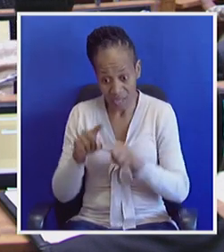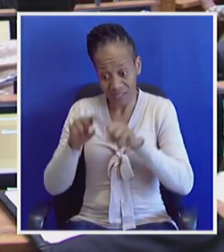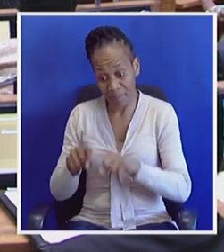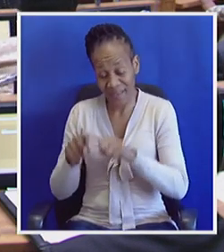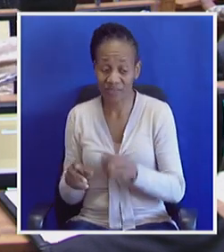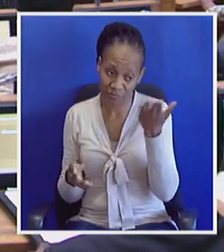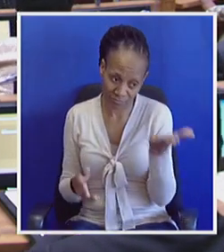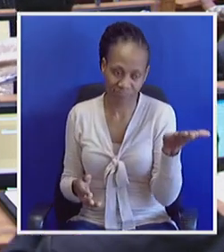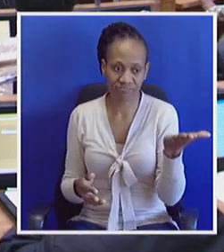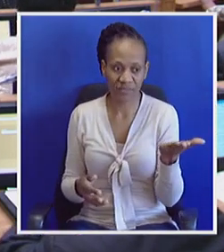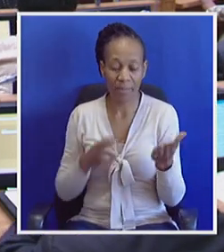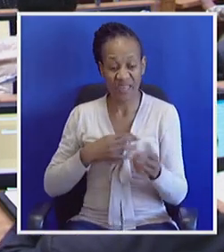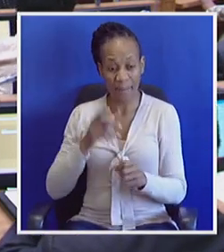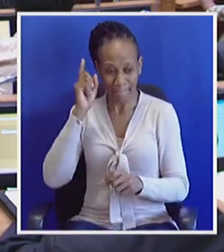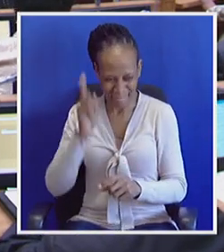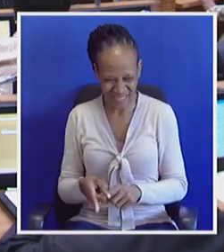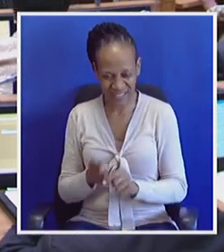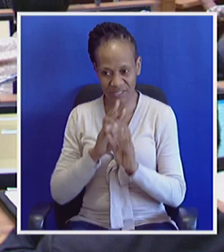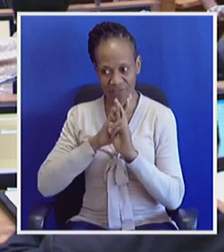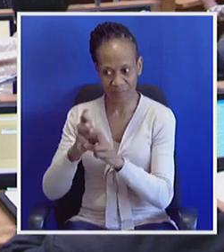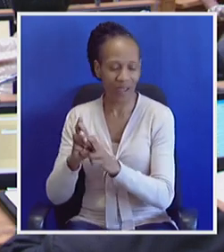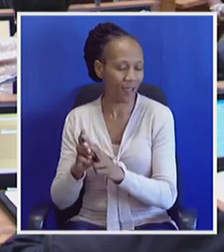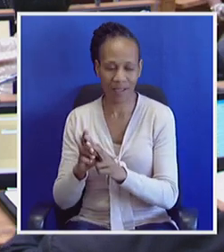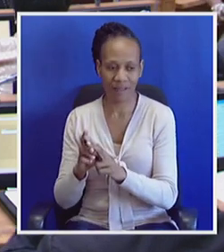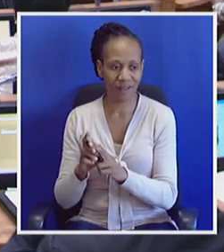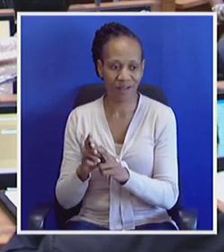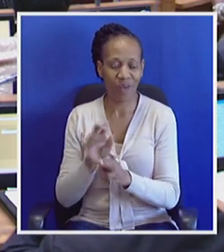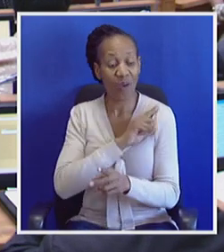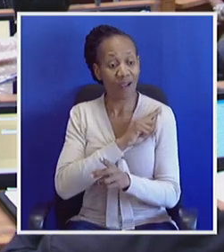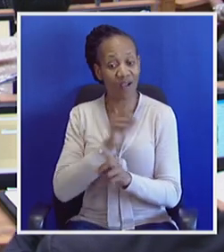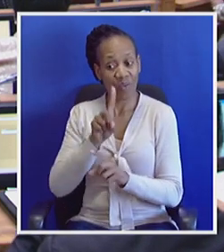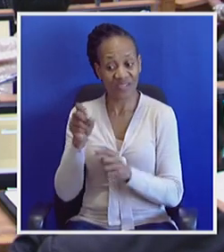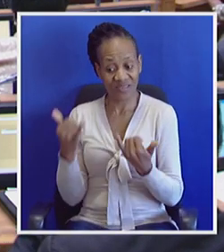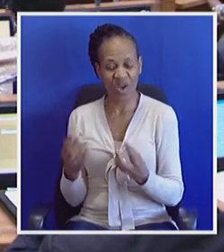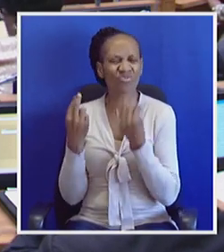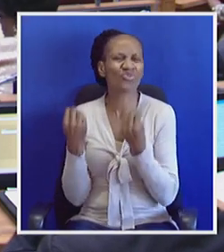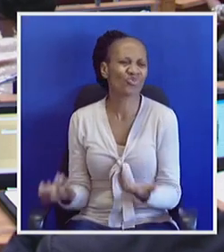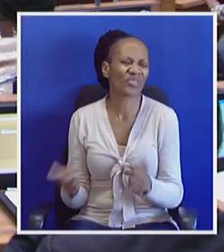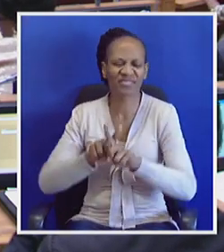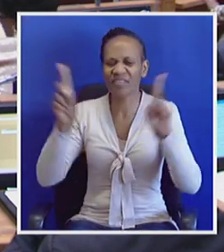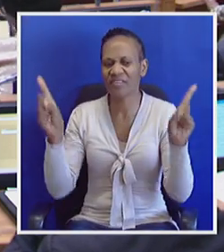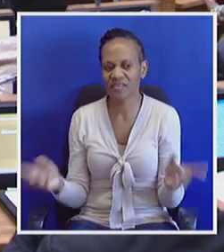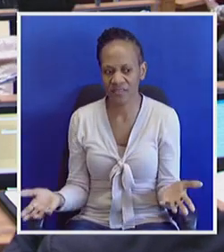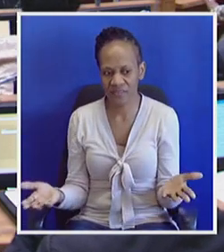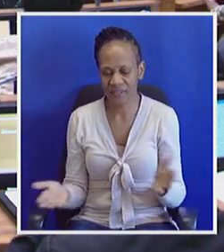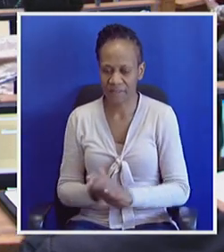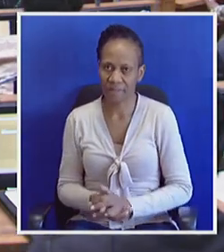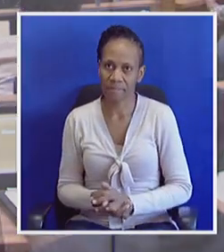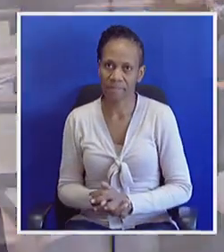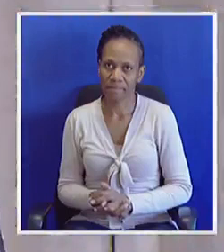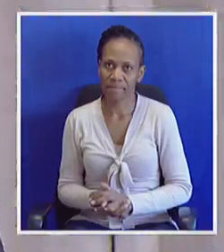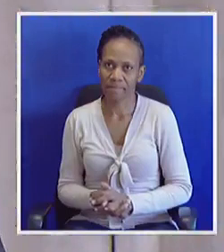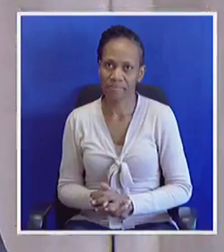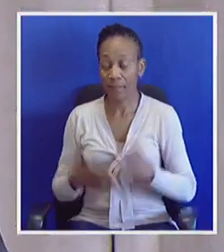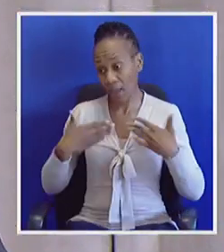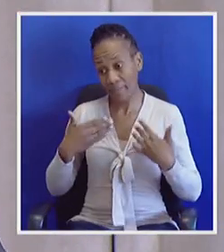not forced to respond because it's a completely different question. I'm happy to respond to the